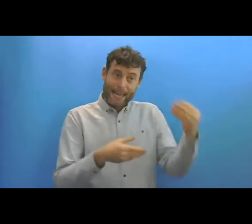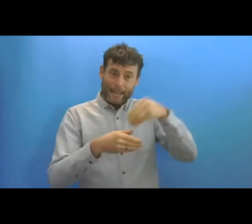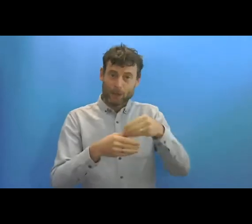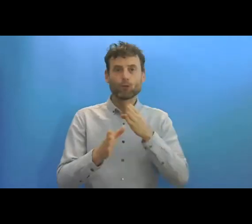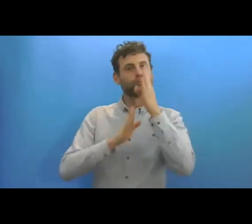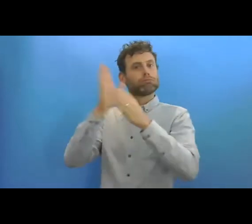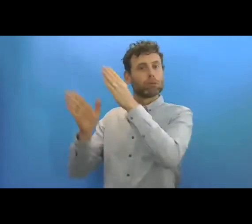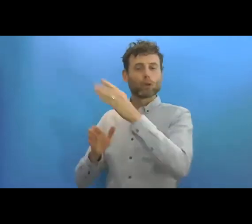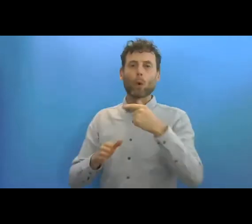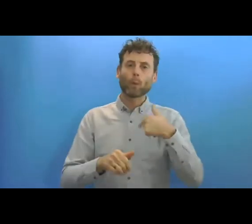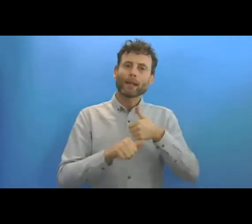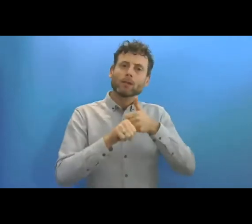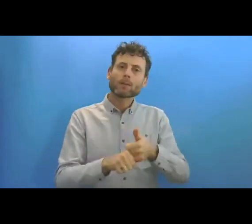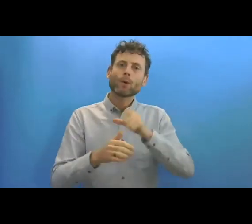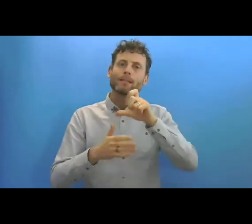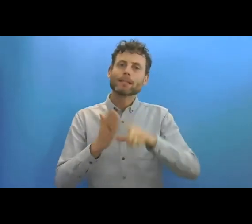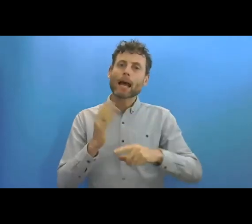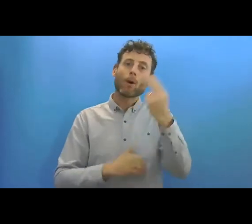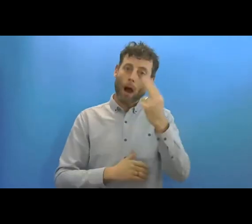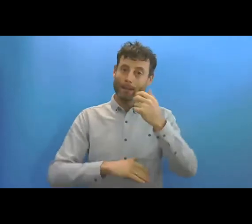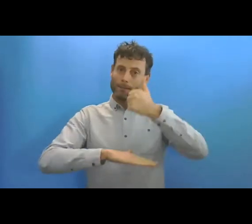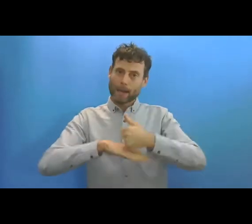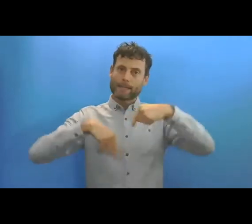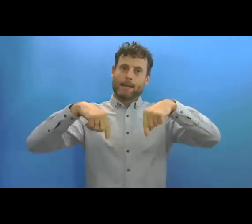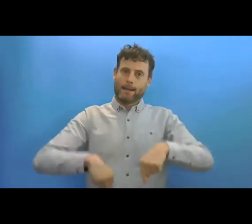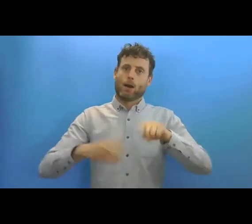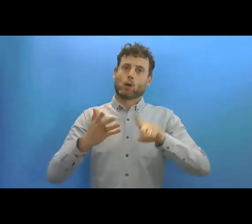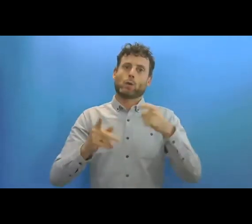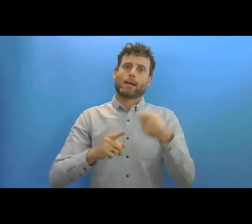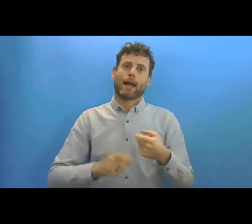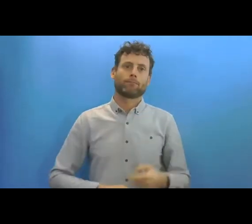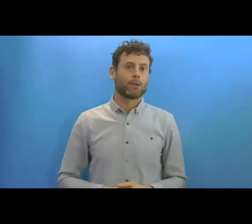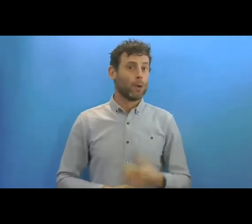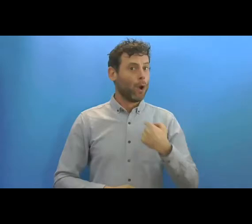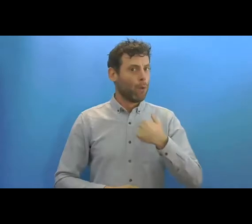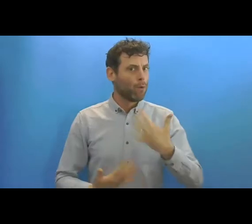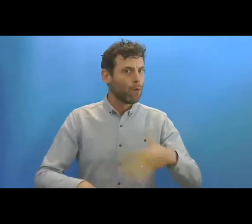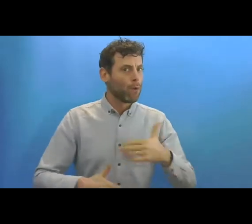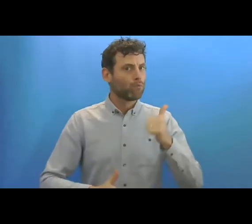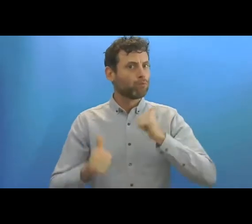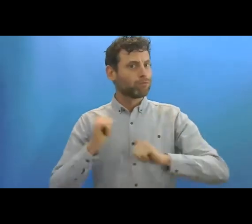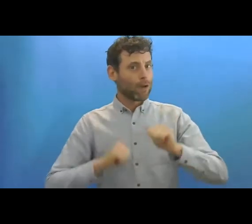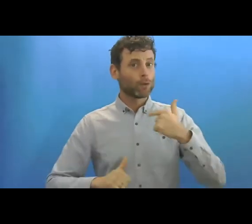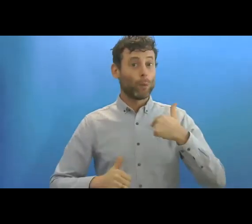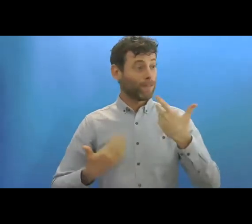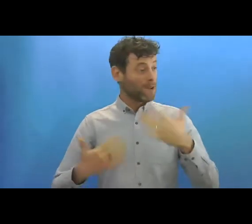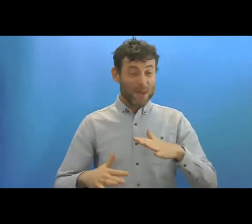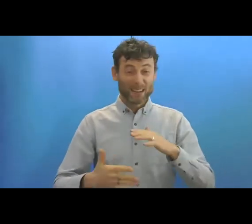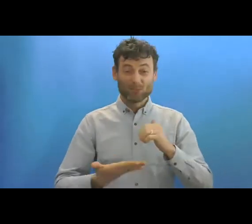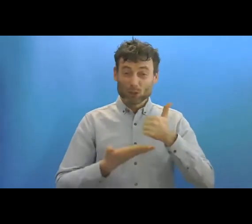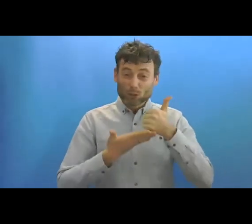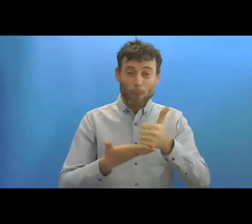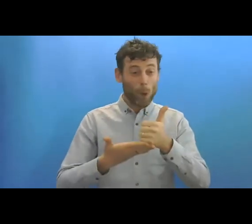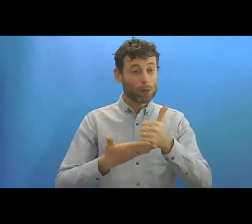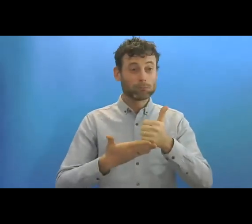in the UK. So we're really proud to have so far supported 7 placements from around the world.